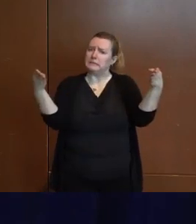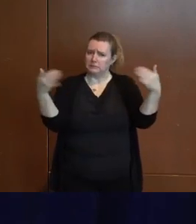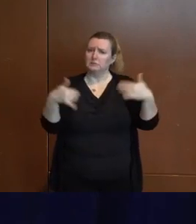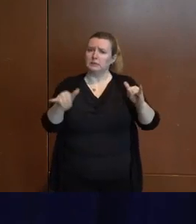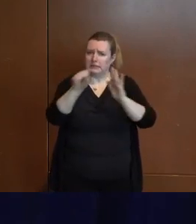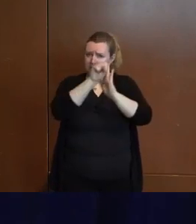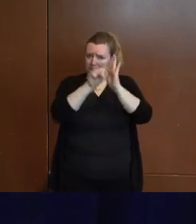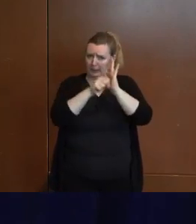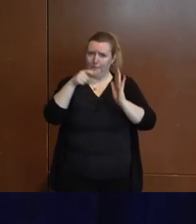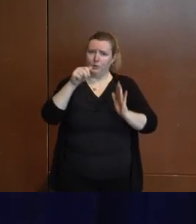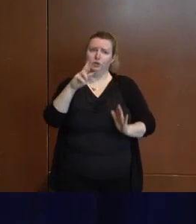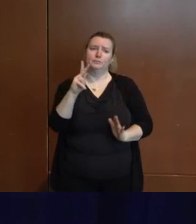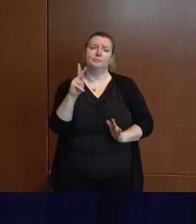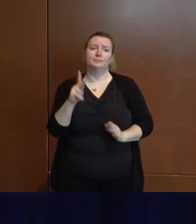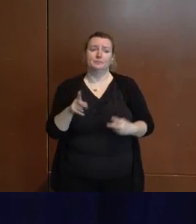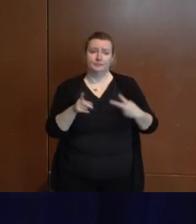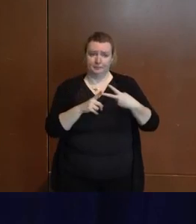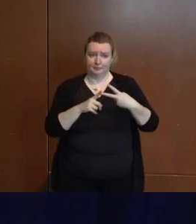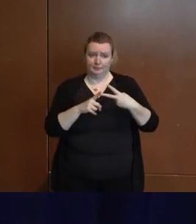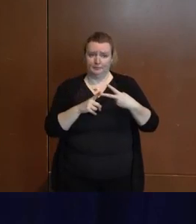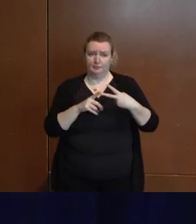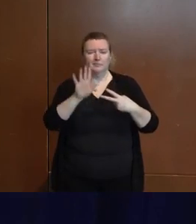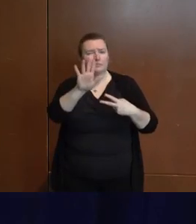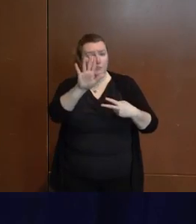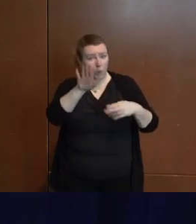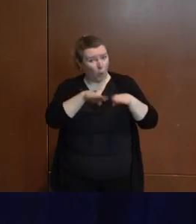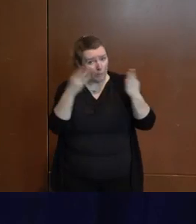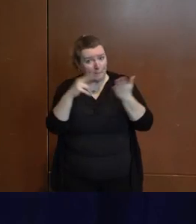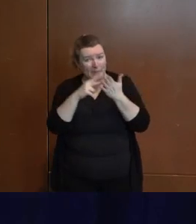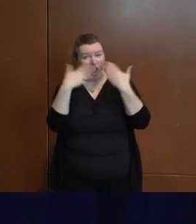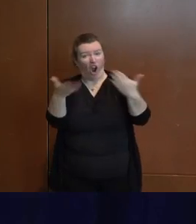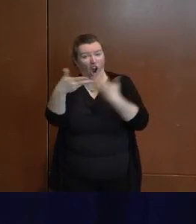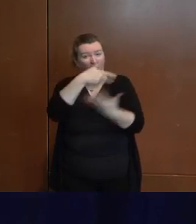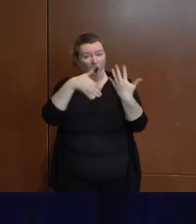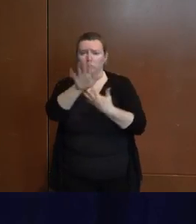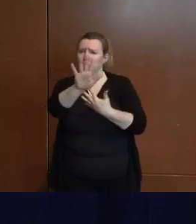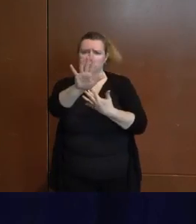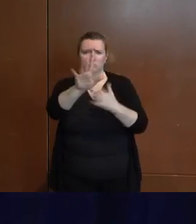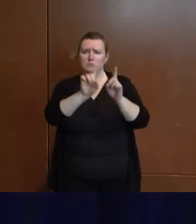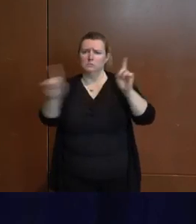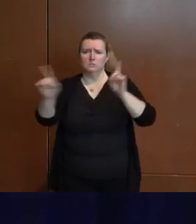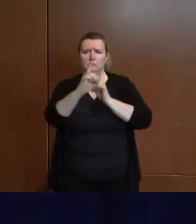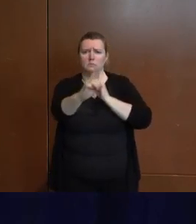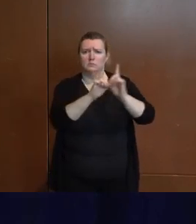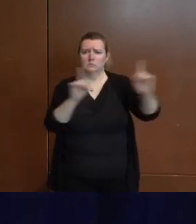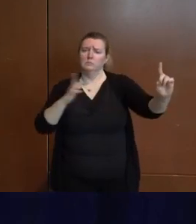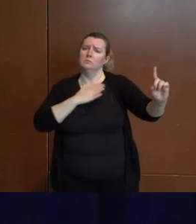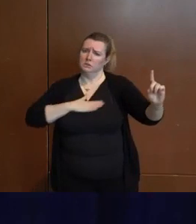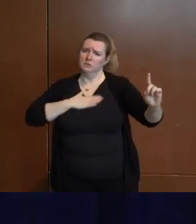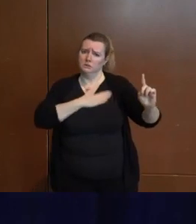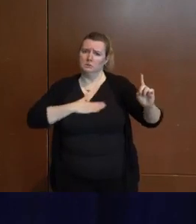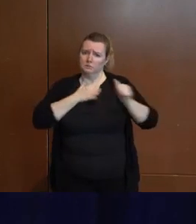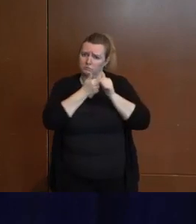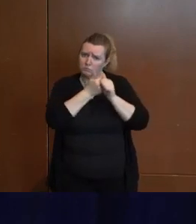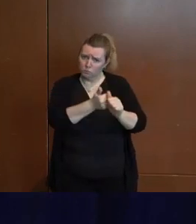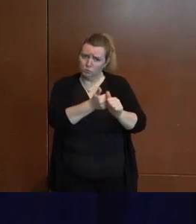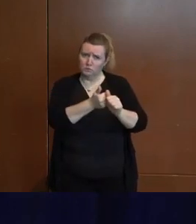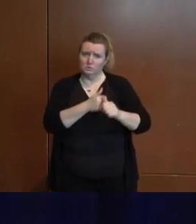critical to our efforts to fight the virus. Before I speak about those, I'd also like to share a bit of good news on